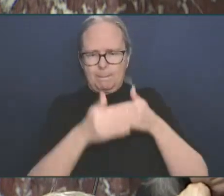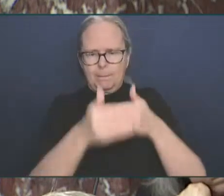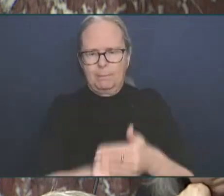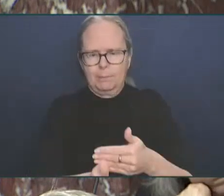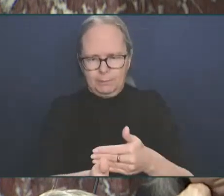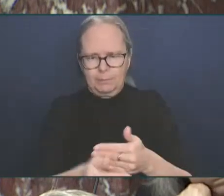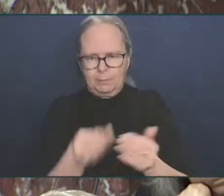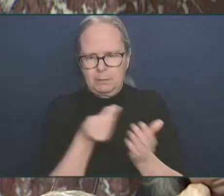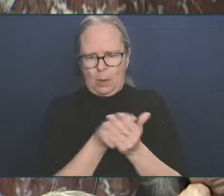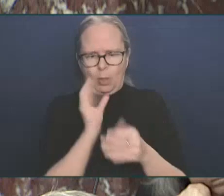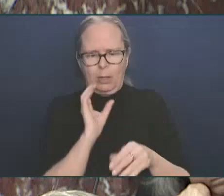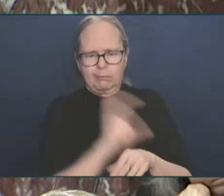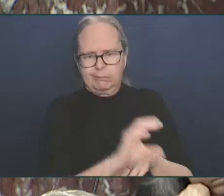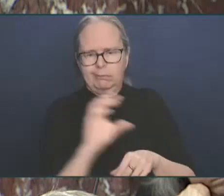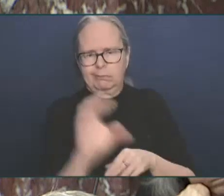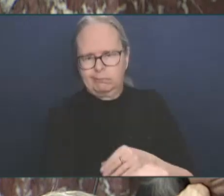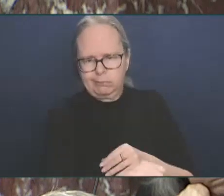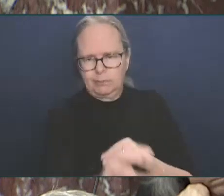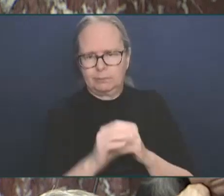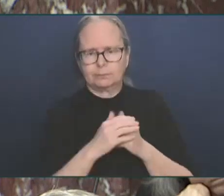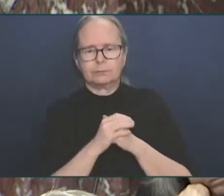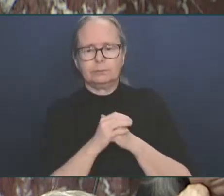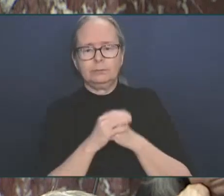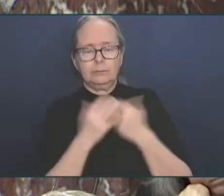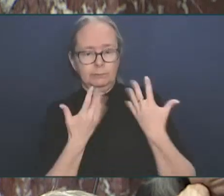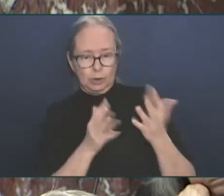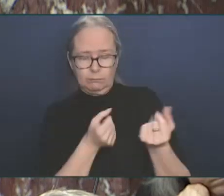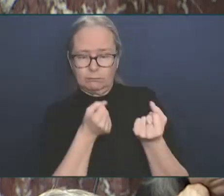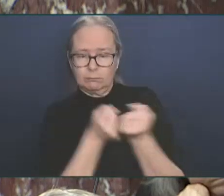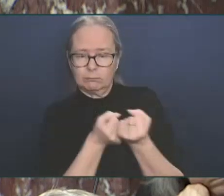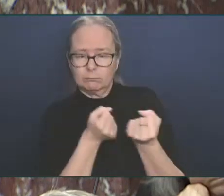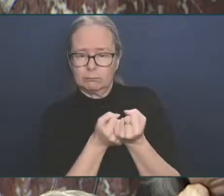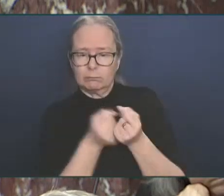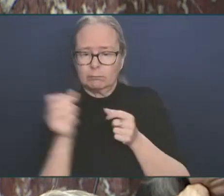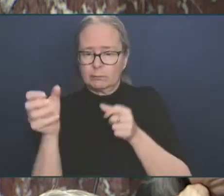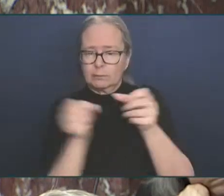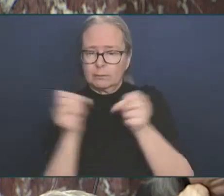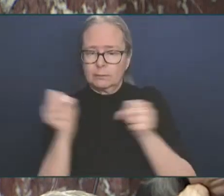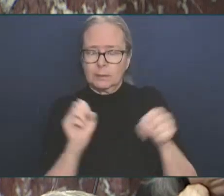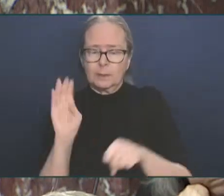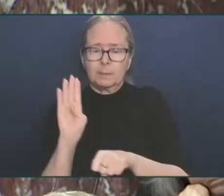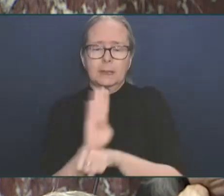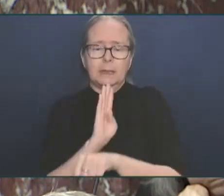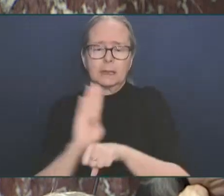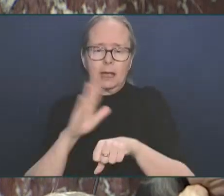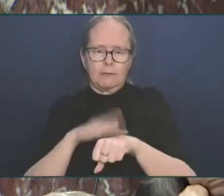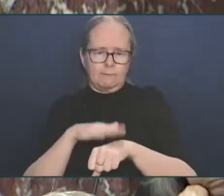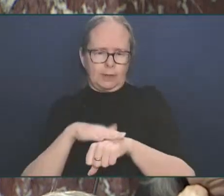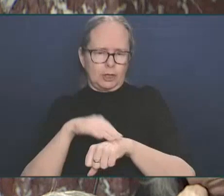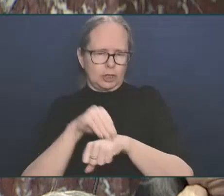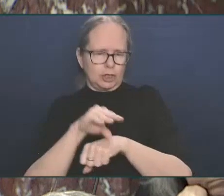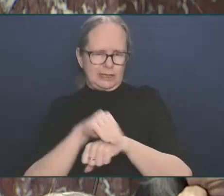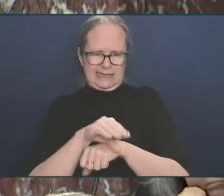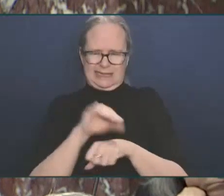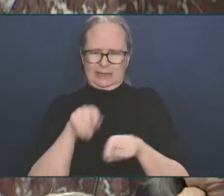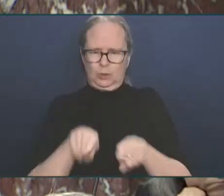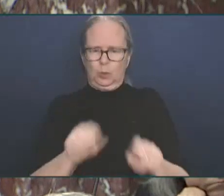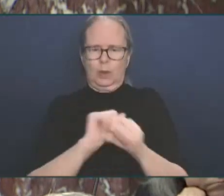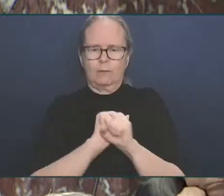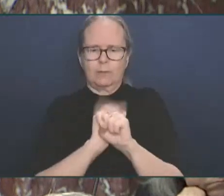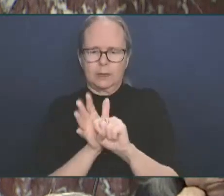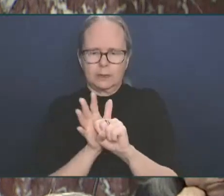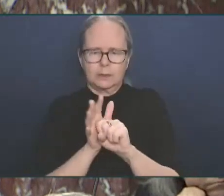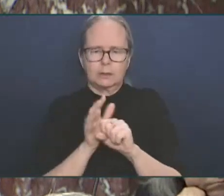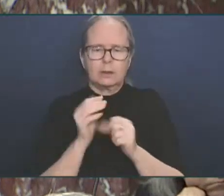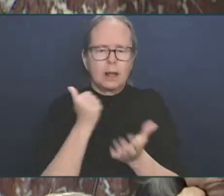hire business advisors to help diversify local economies through the pandemic and help mitigate changes in the forestry sector,